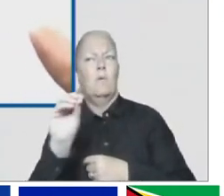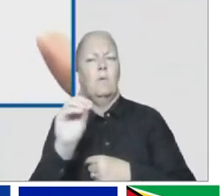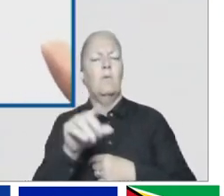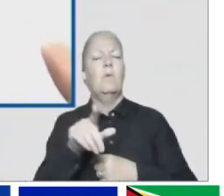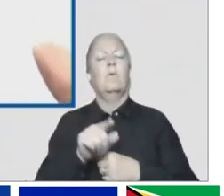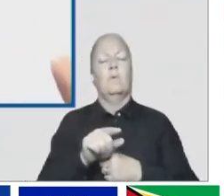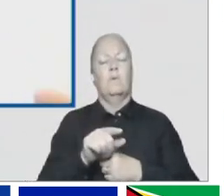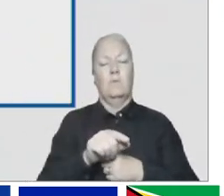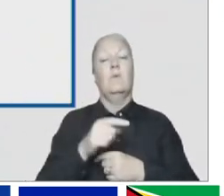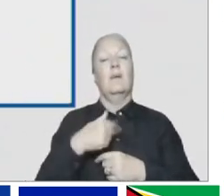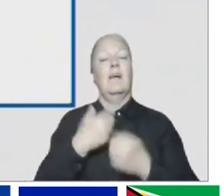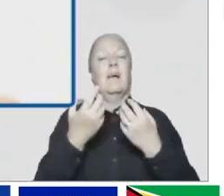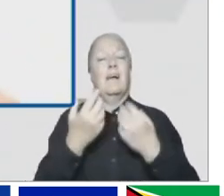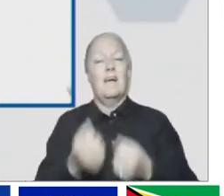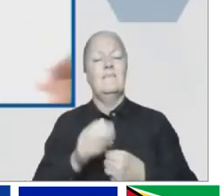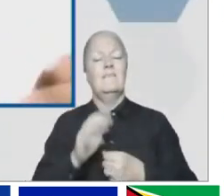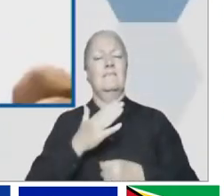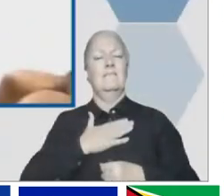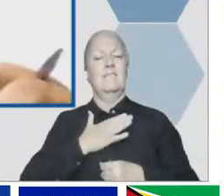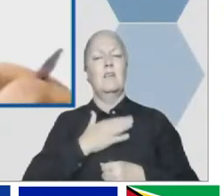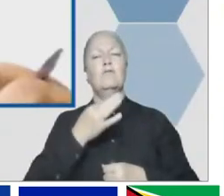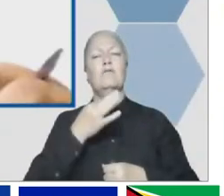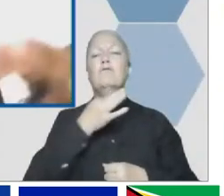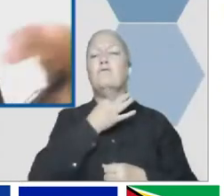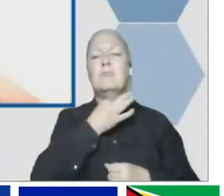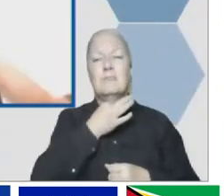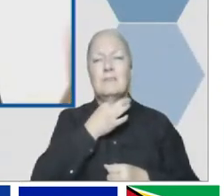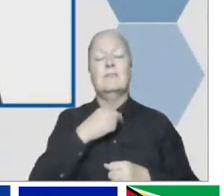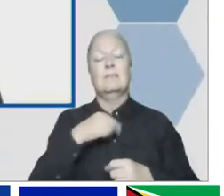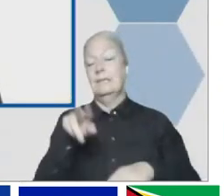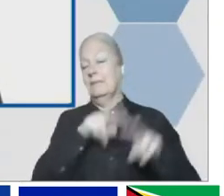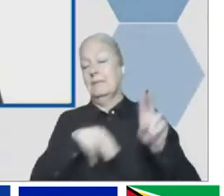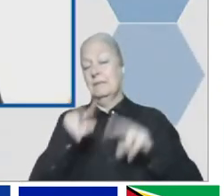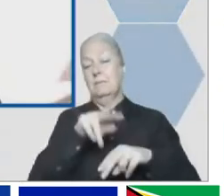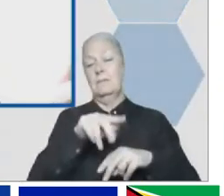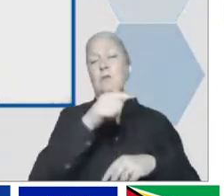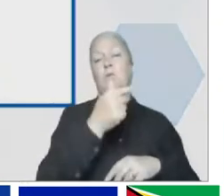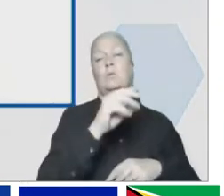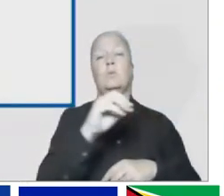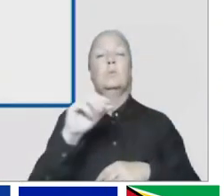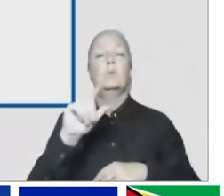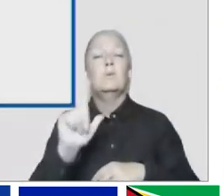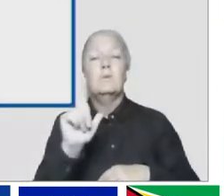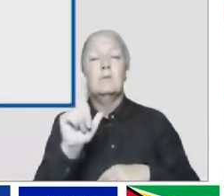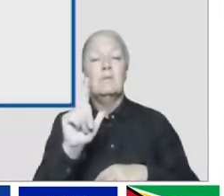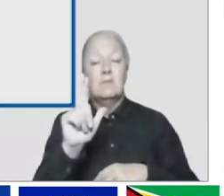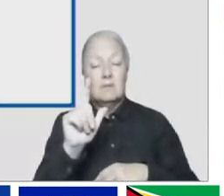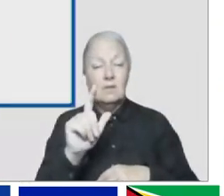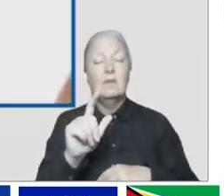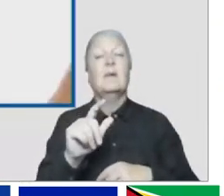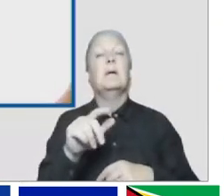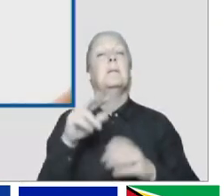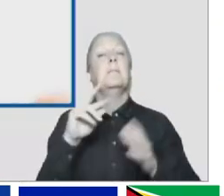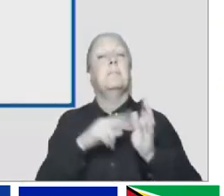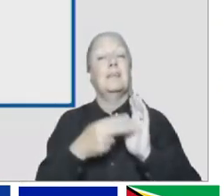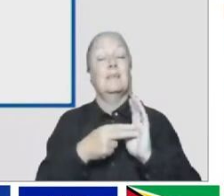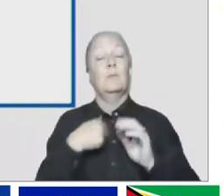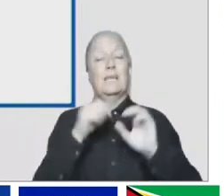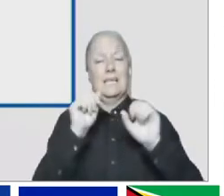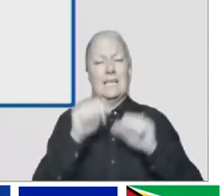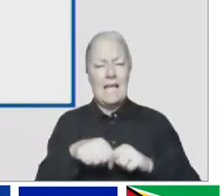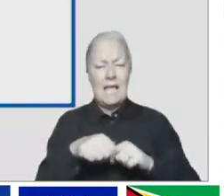risk assessment tool where we are able to infuse risk components and risk exposure components